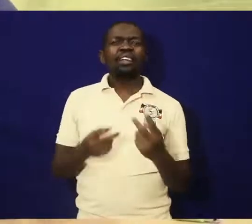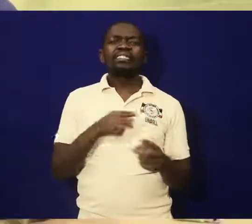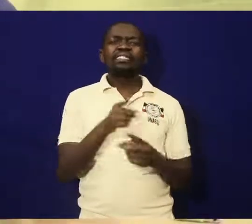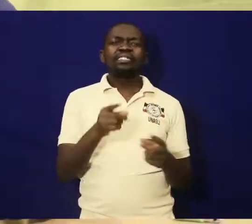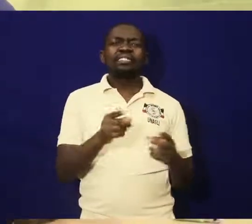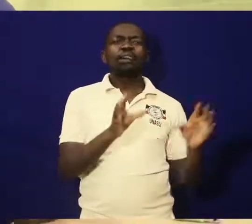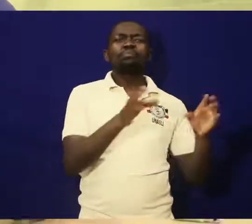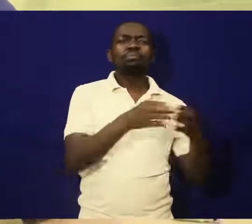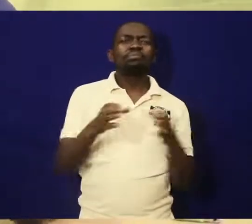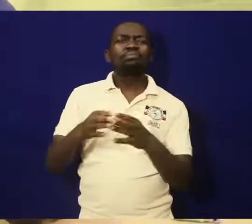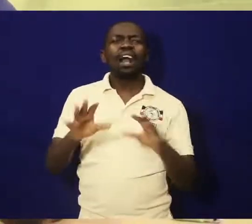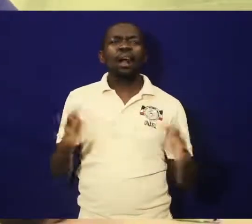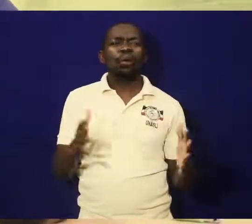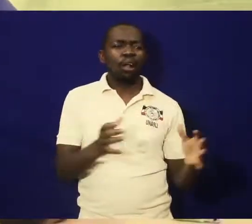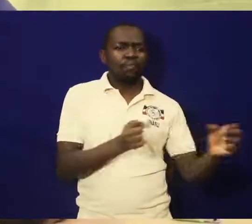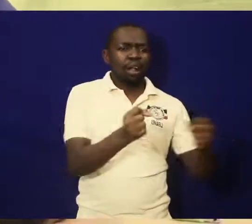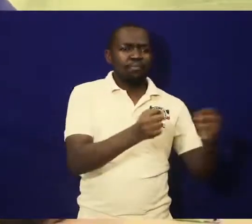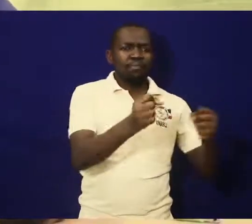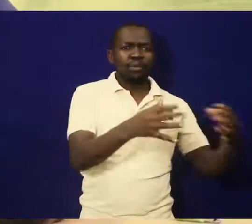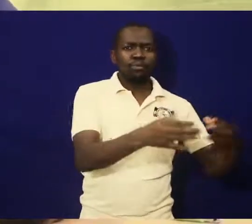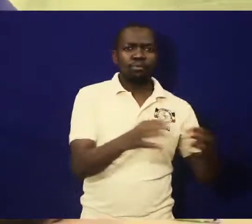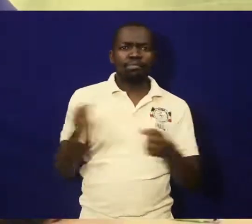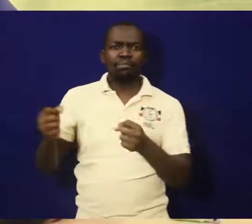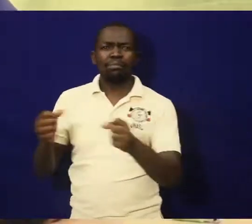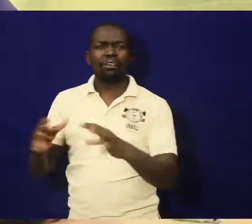did they group themselves?